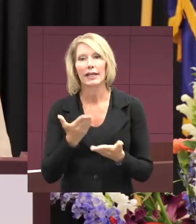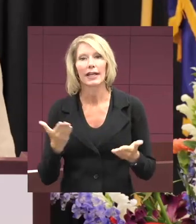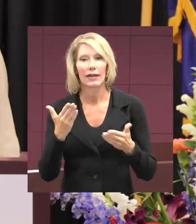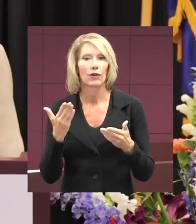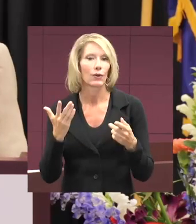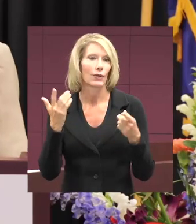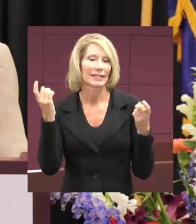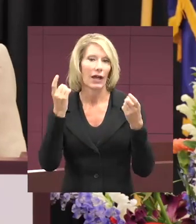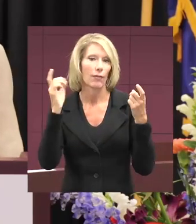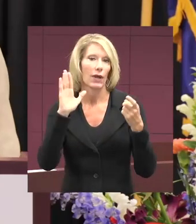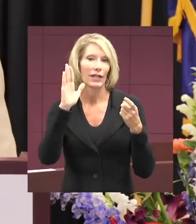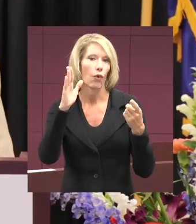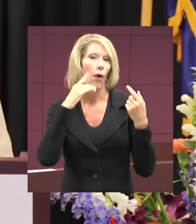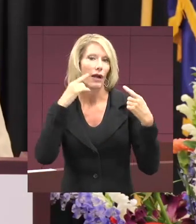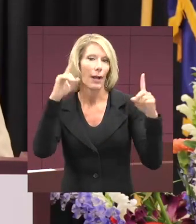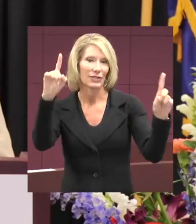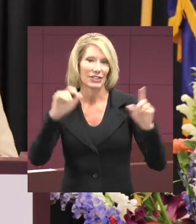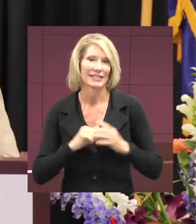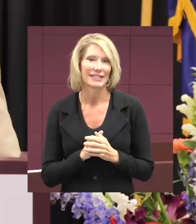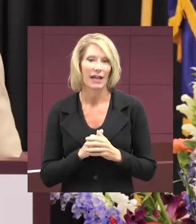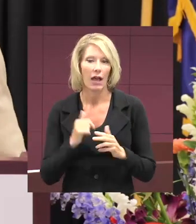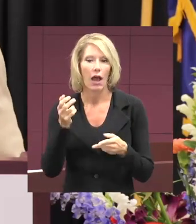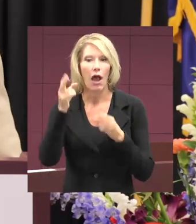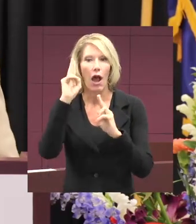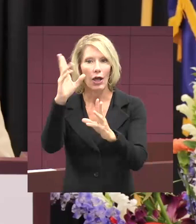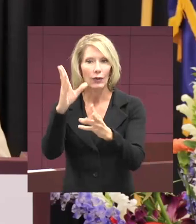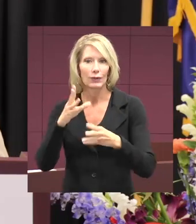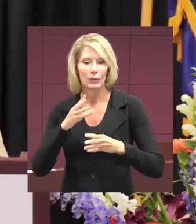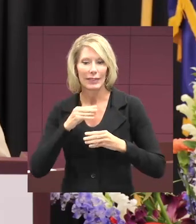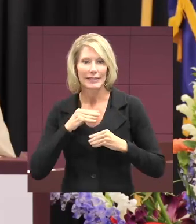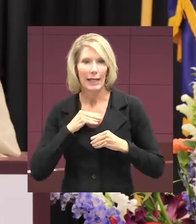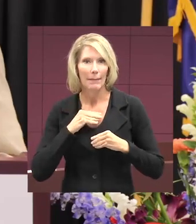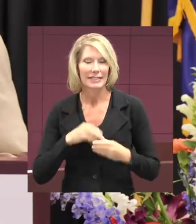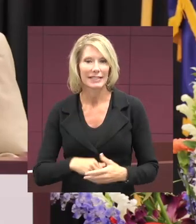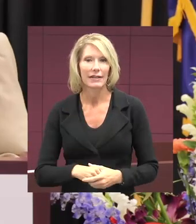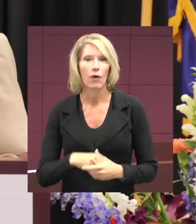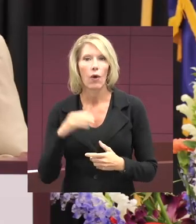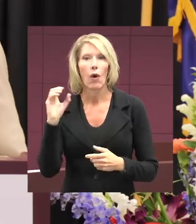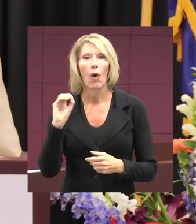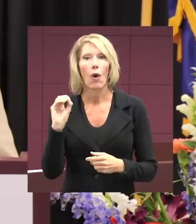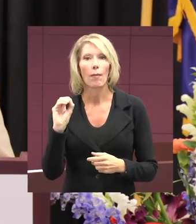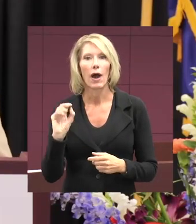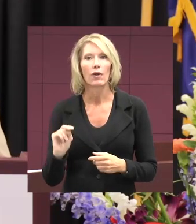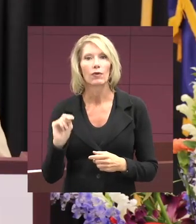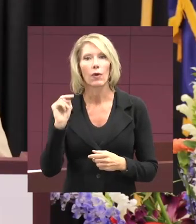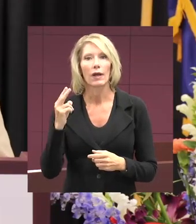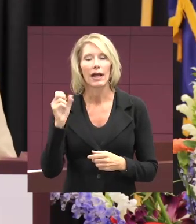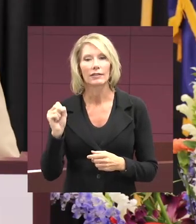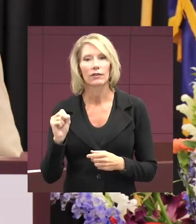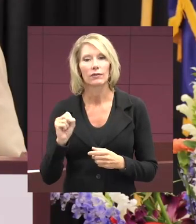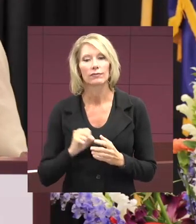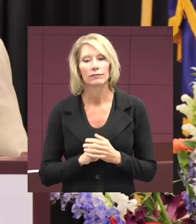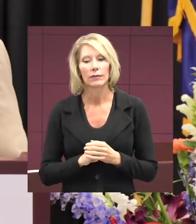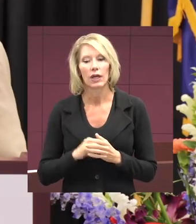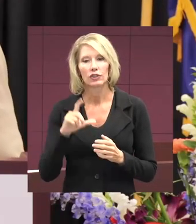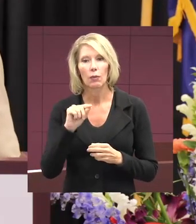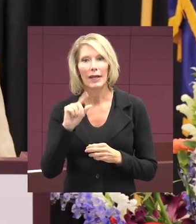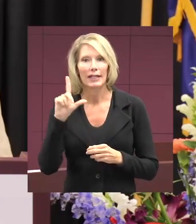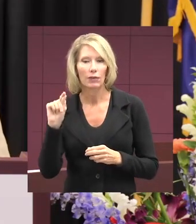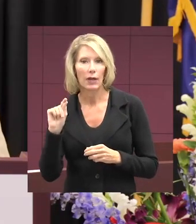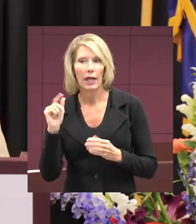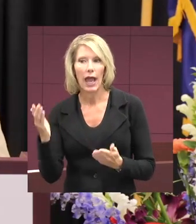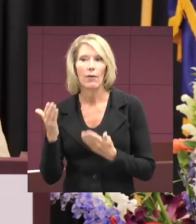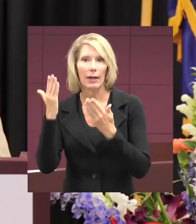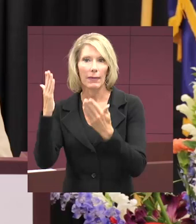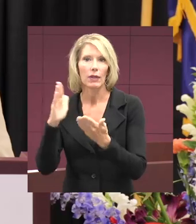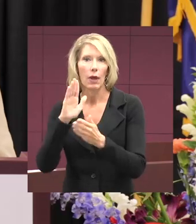amazing accomplishments. I am honored to accept the Omaha North High class of 2020 and to recommend to the Board